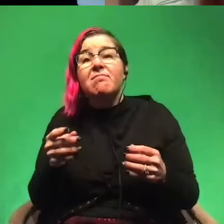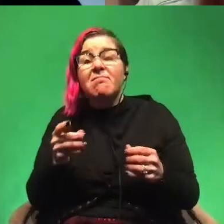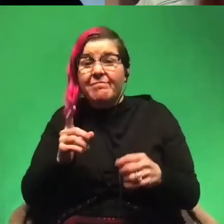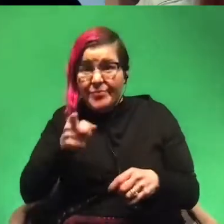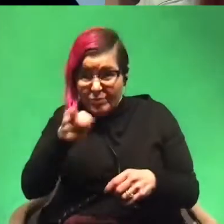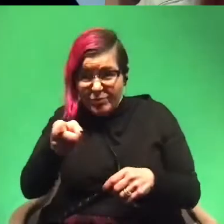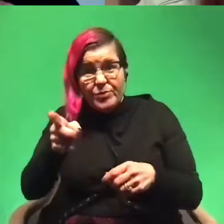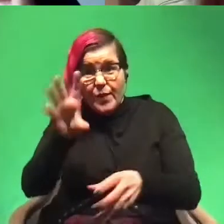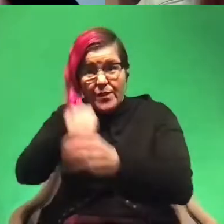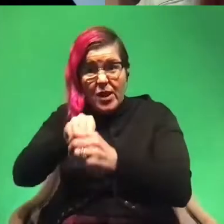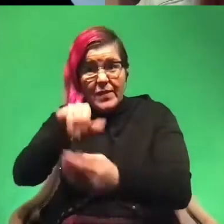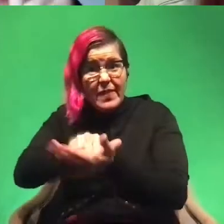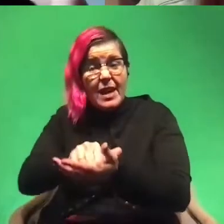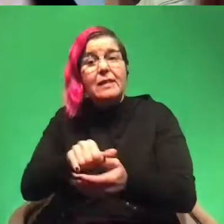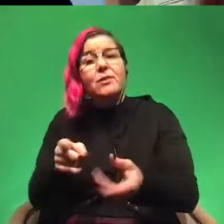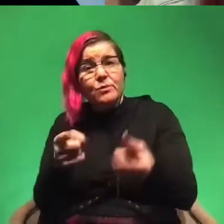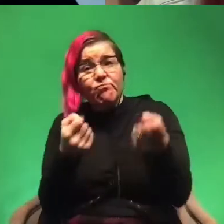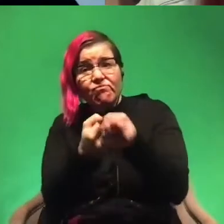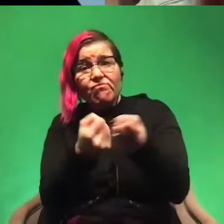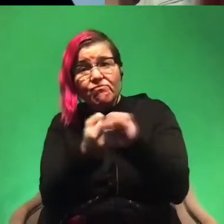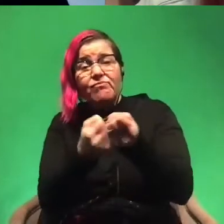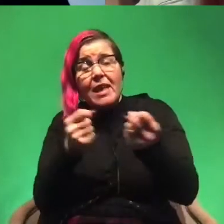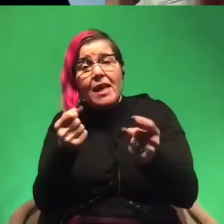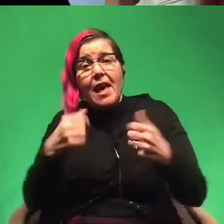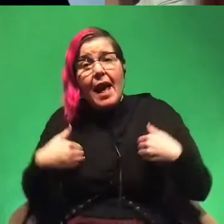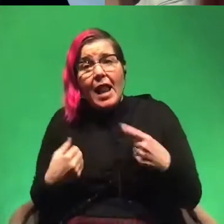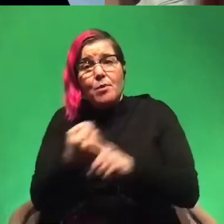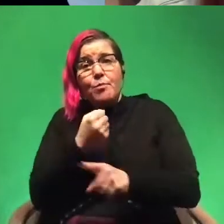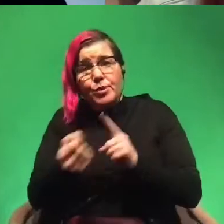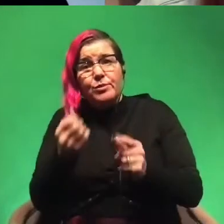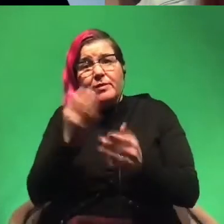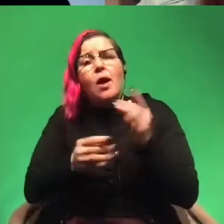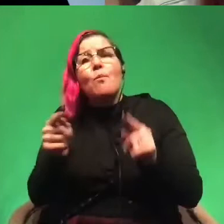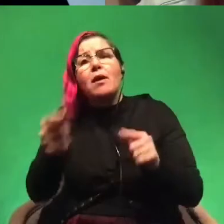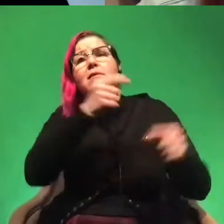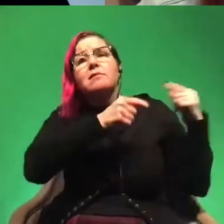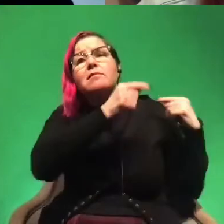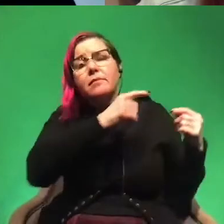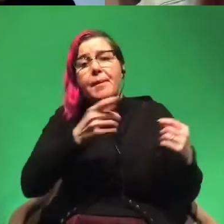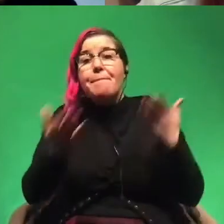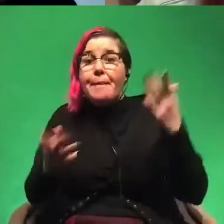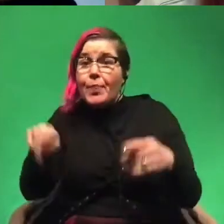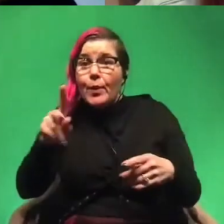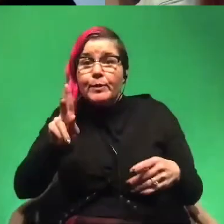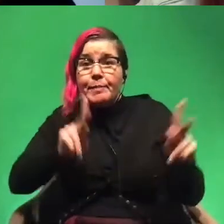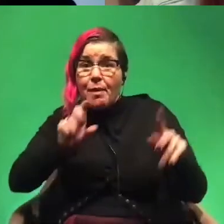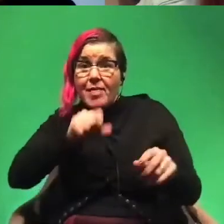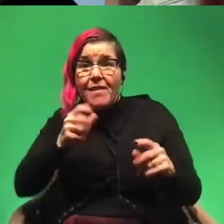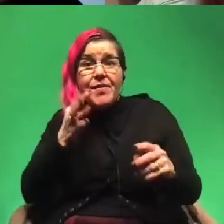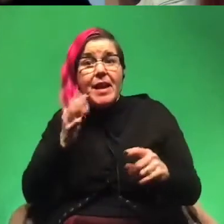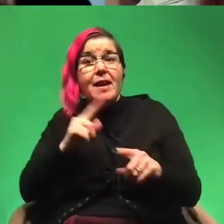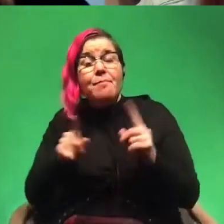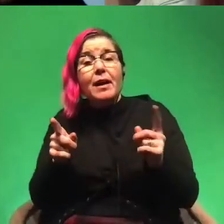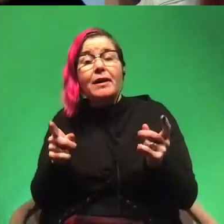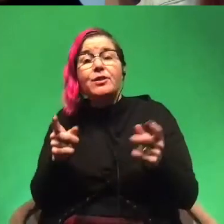your participation in that activity supports animal abuse somewhere along the line. Maybe those people love the cat, but in order to get the cat, you